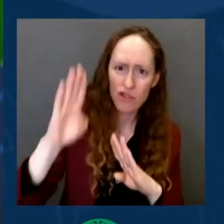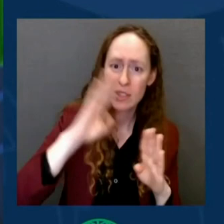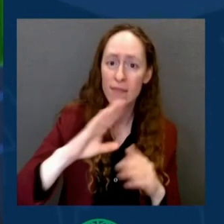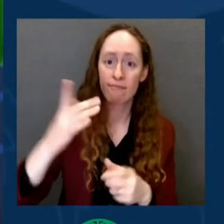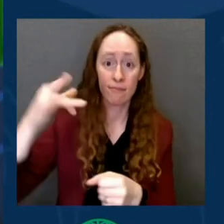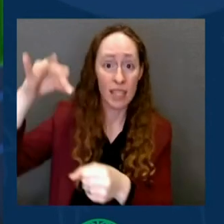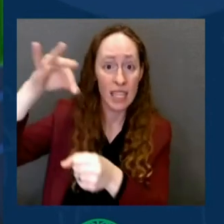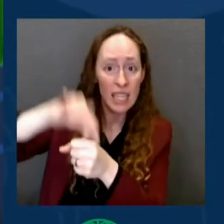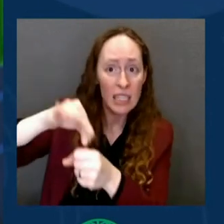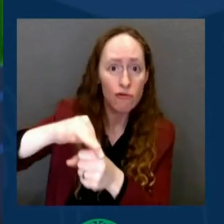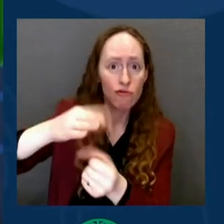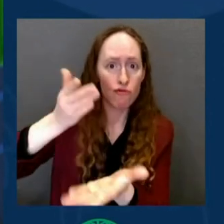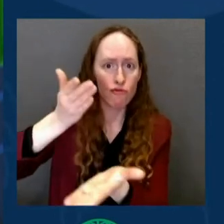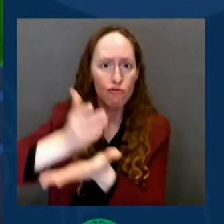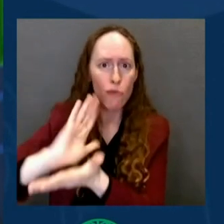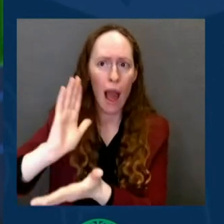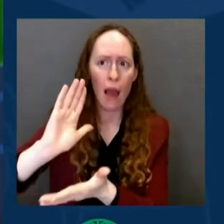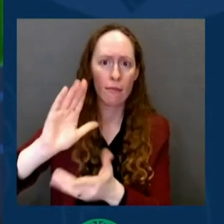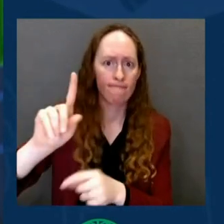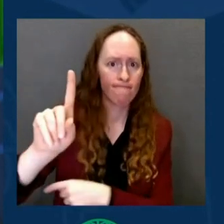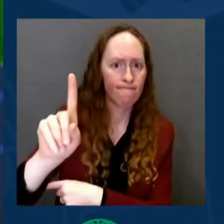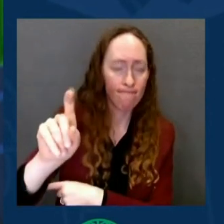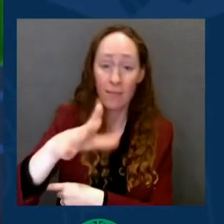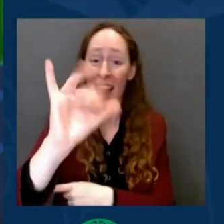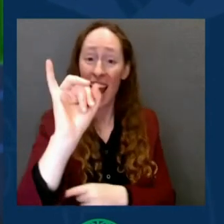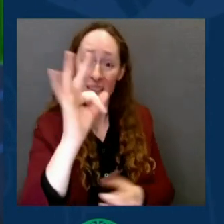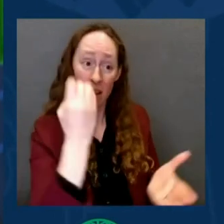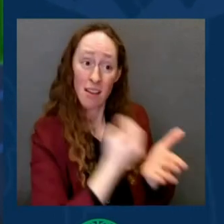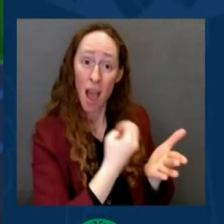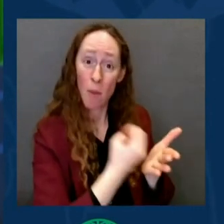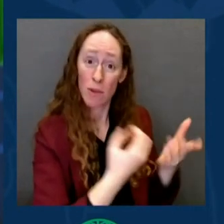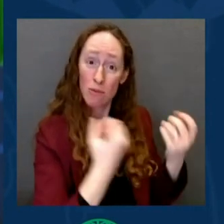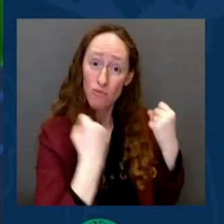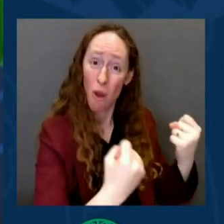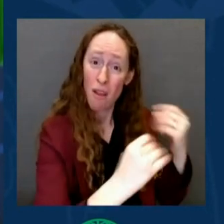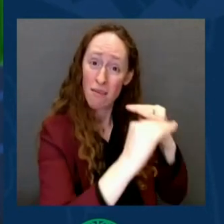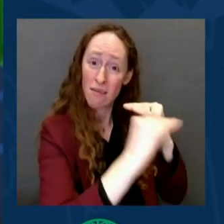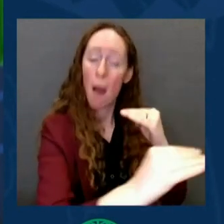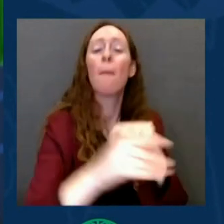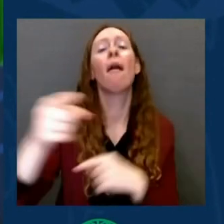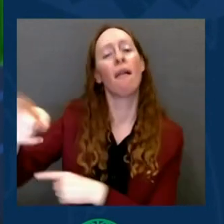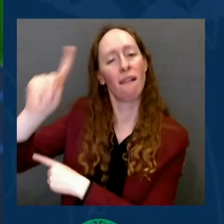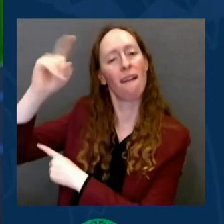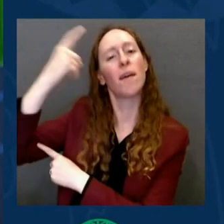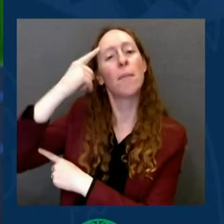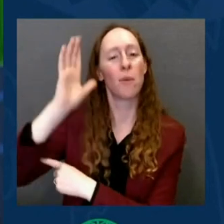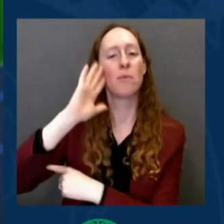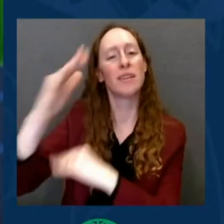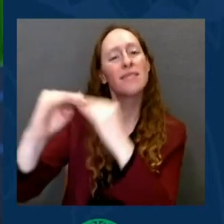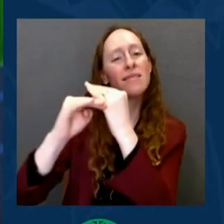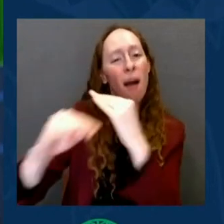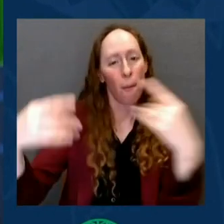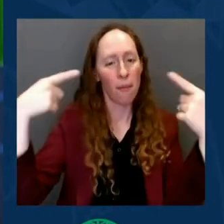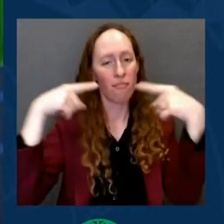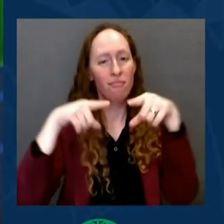a more sustained commitment on investment in development